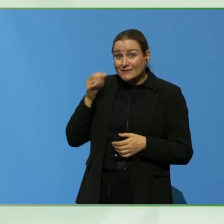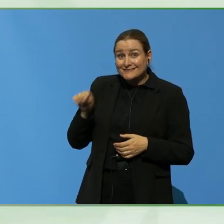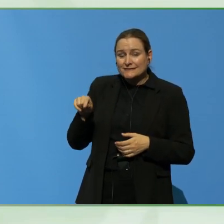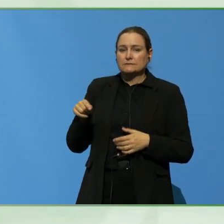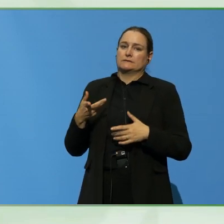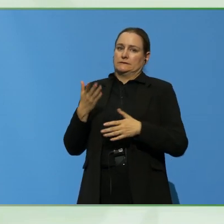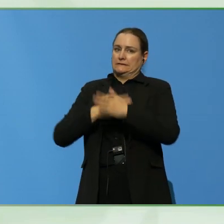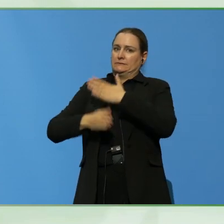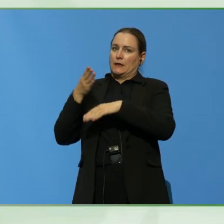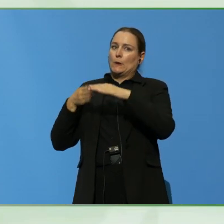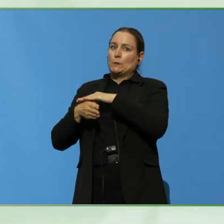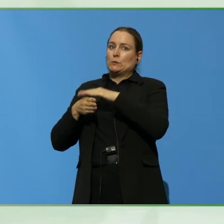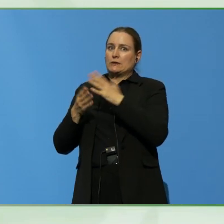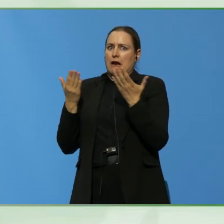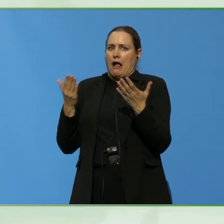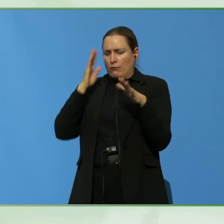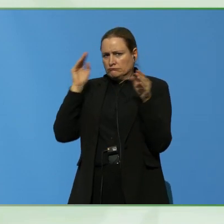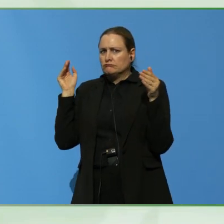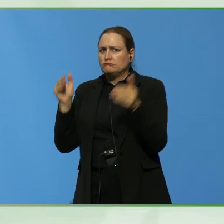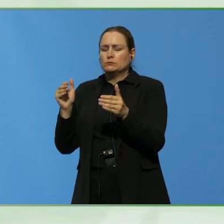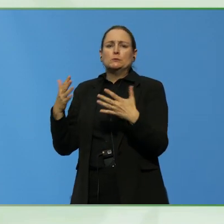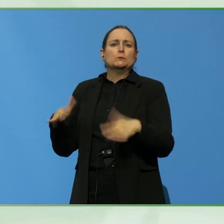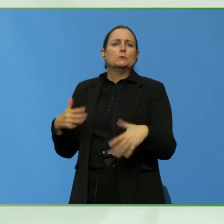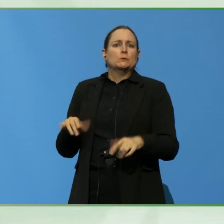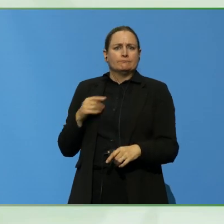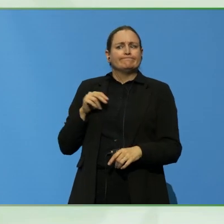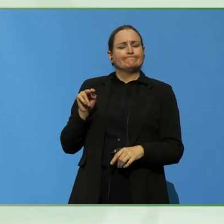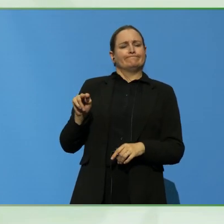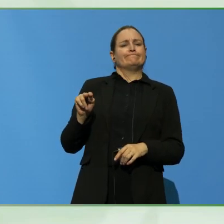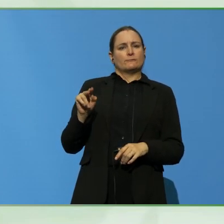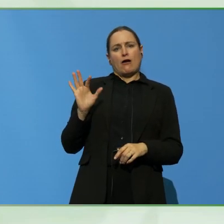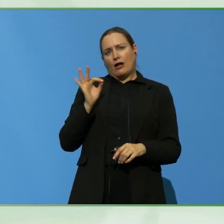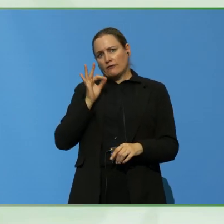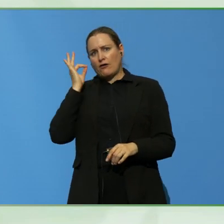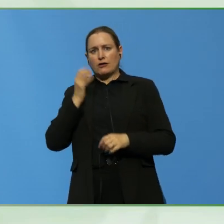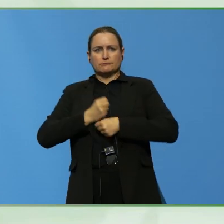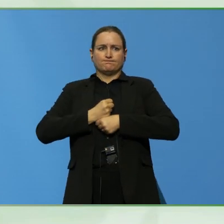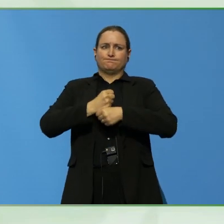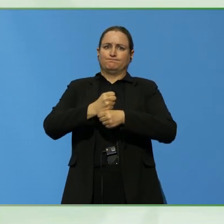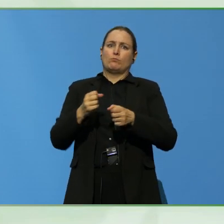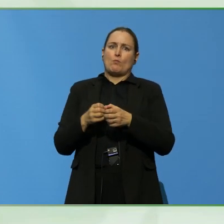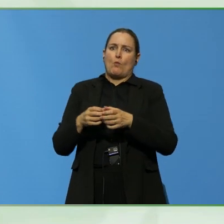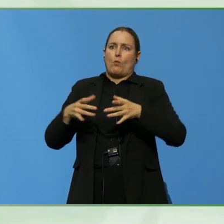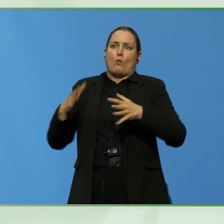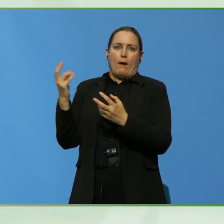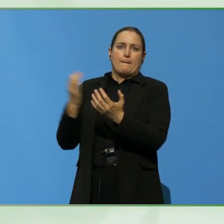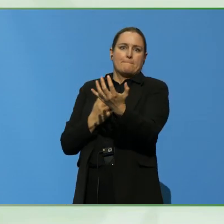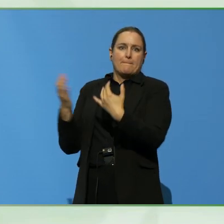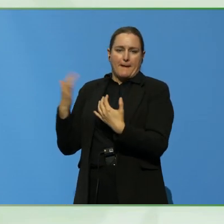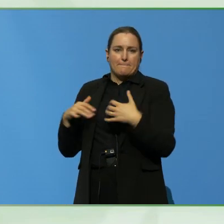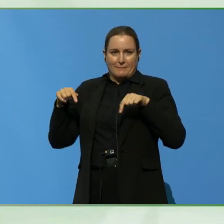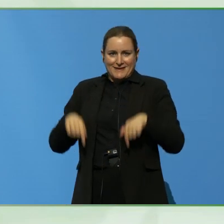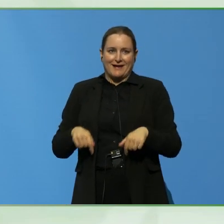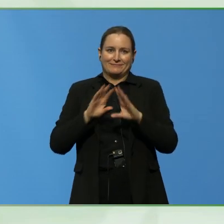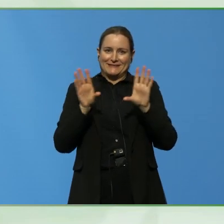more important. And we are very glad to have more and more France representatives at ZeroCon. It's always a pleasure to